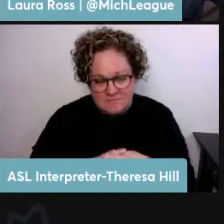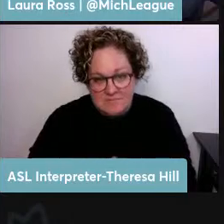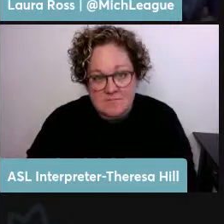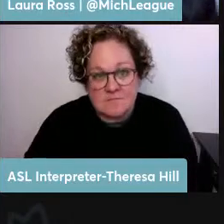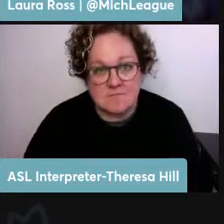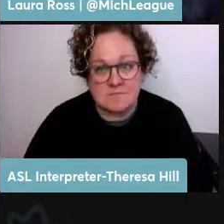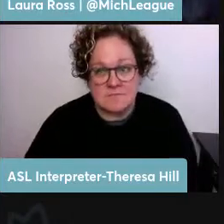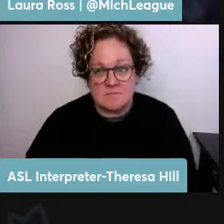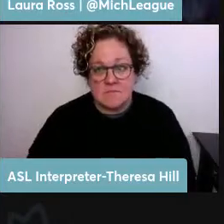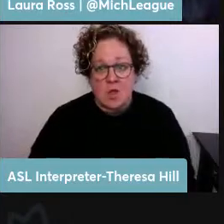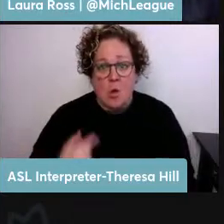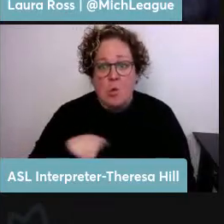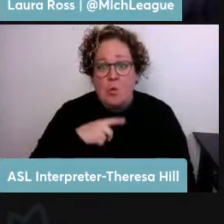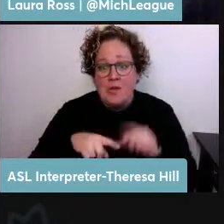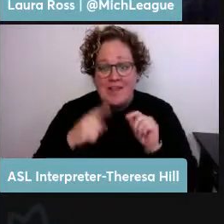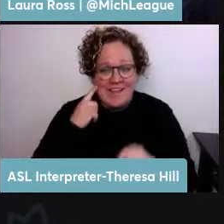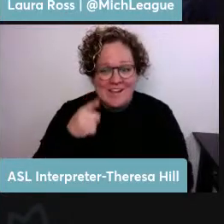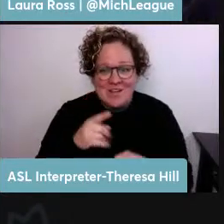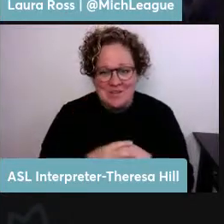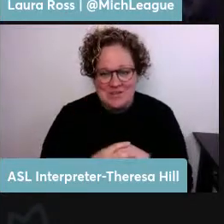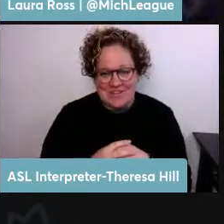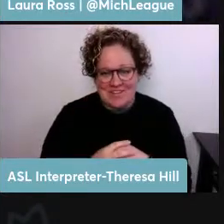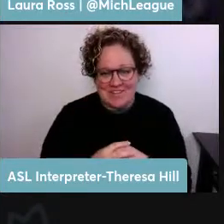Oh, we don't hear you, Laura.